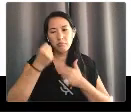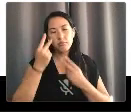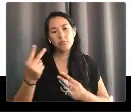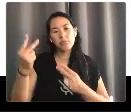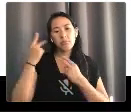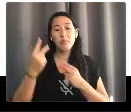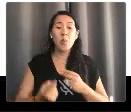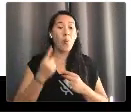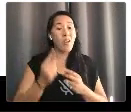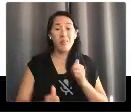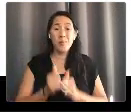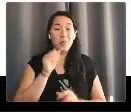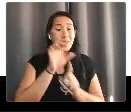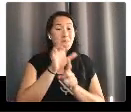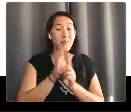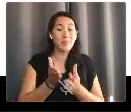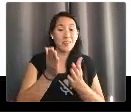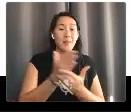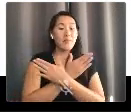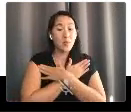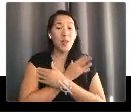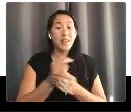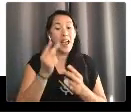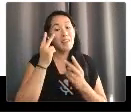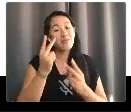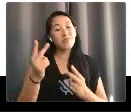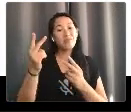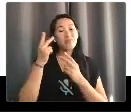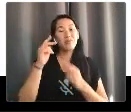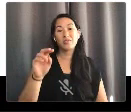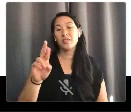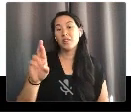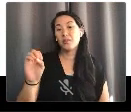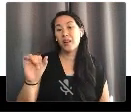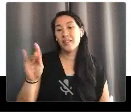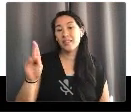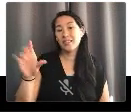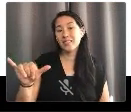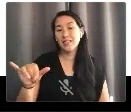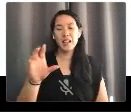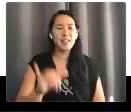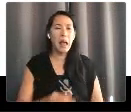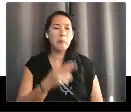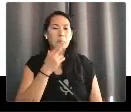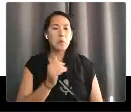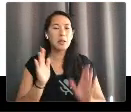most popular offerings was actually the Rest and Reflect residencies, which was a series of micro grants that we